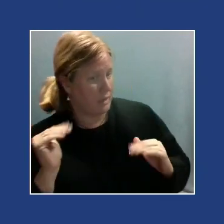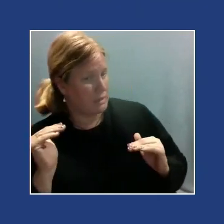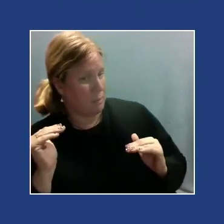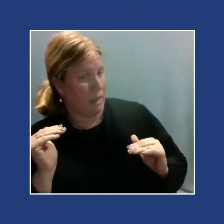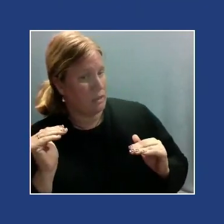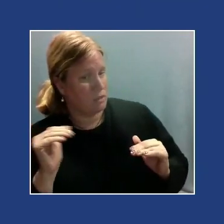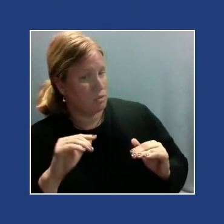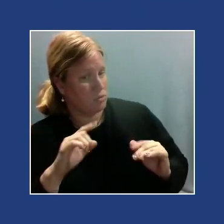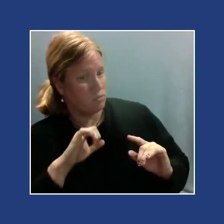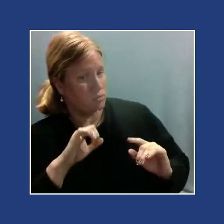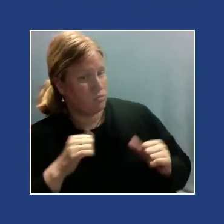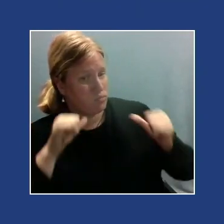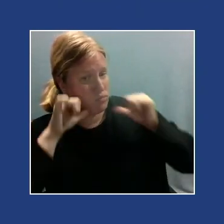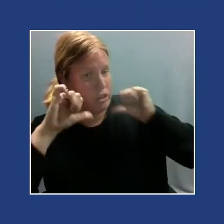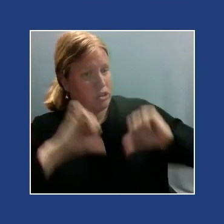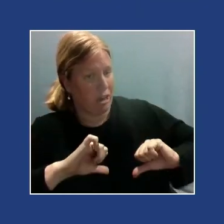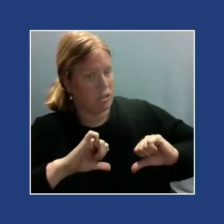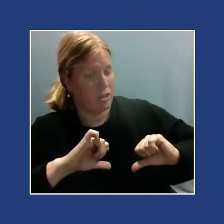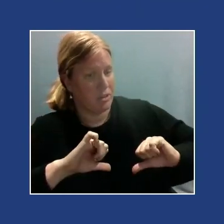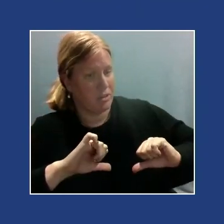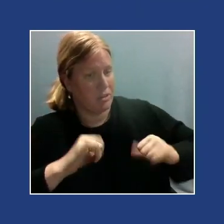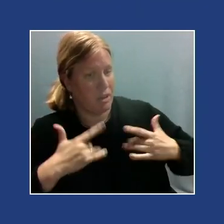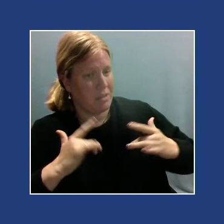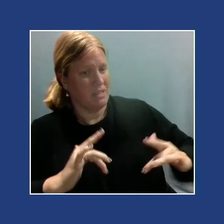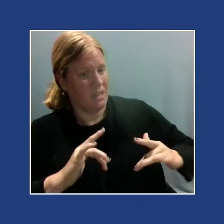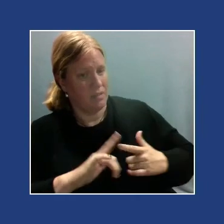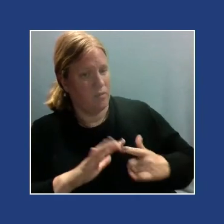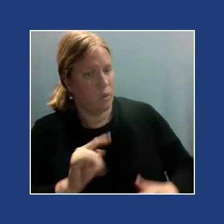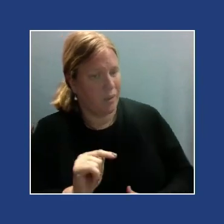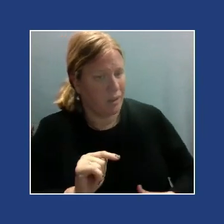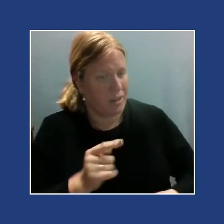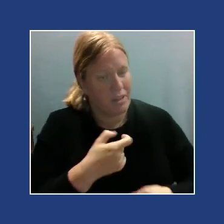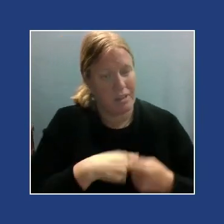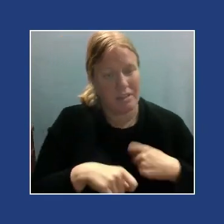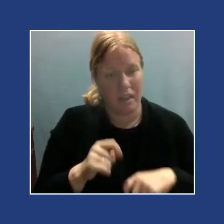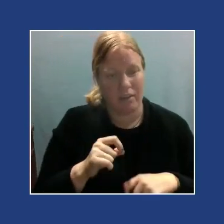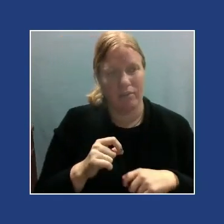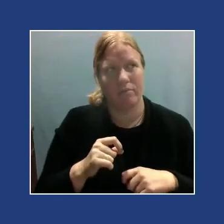sensitive to it, rather than that being some kind of